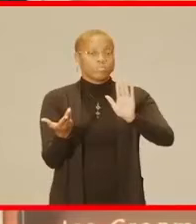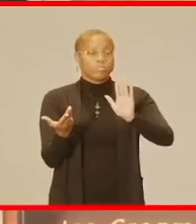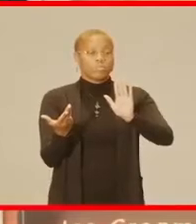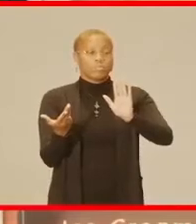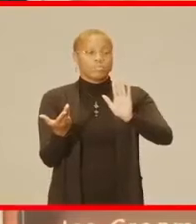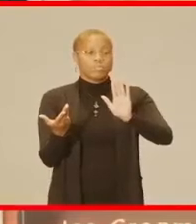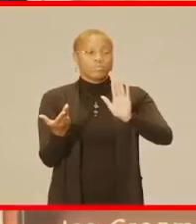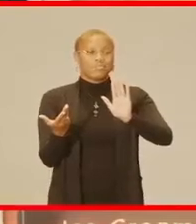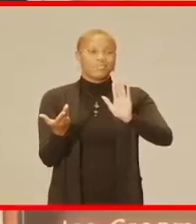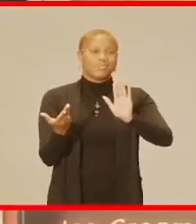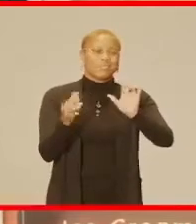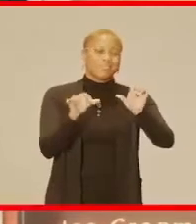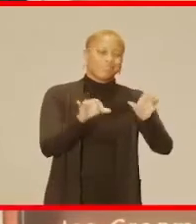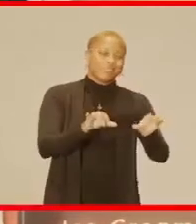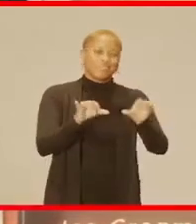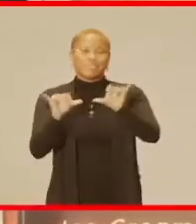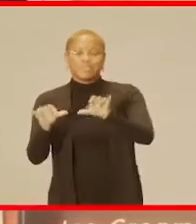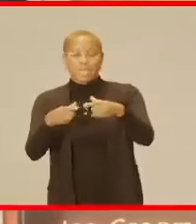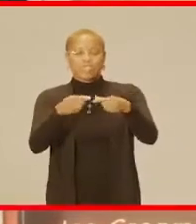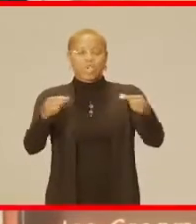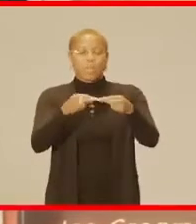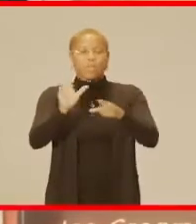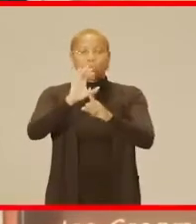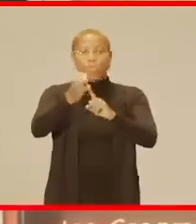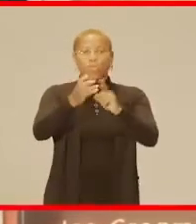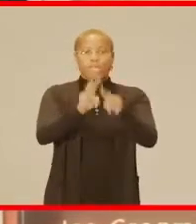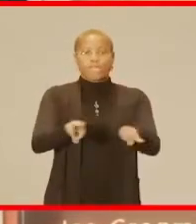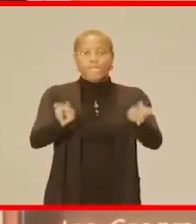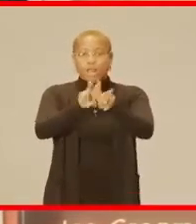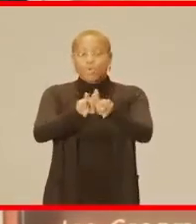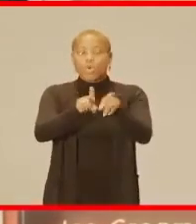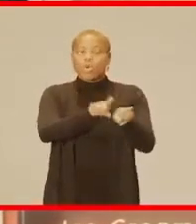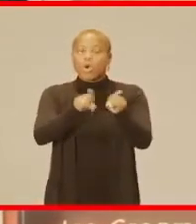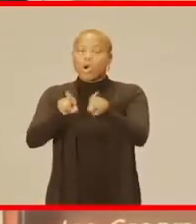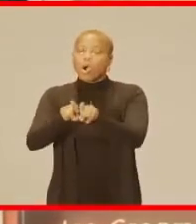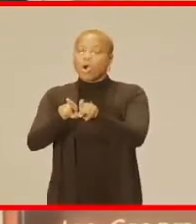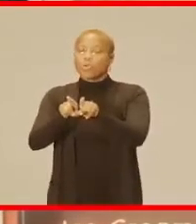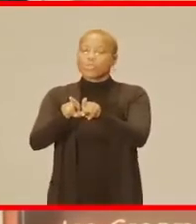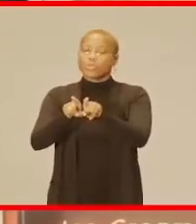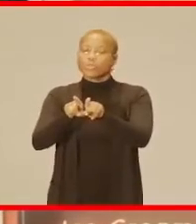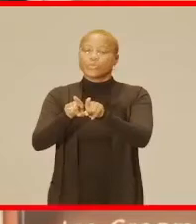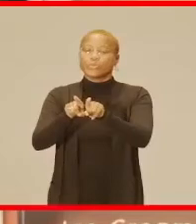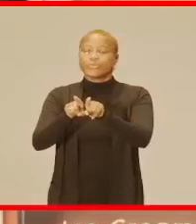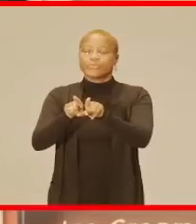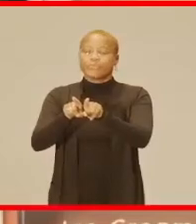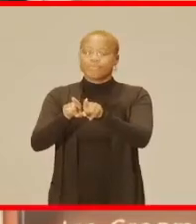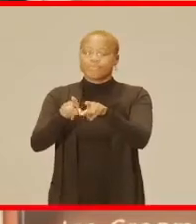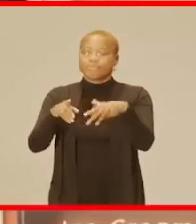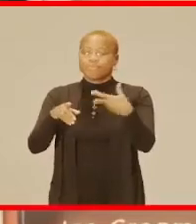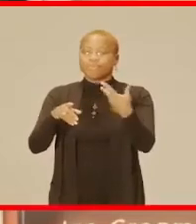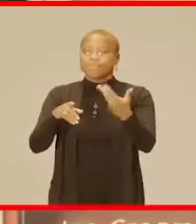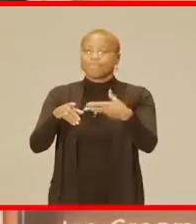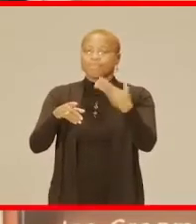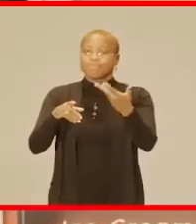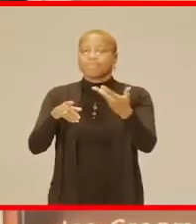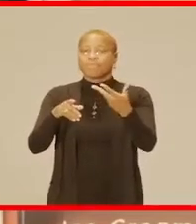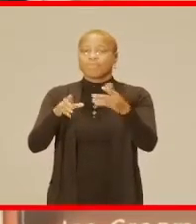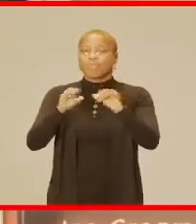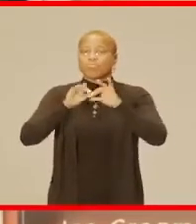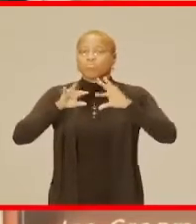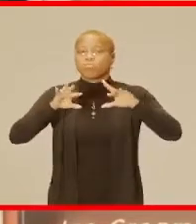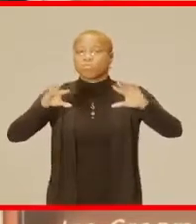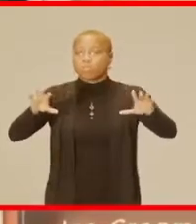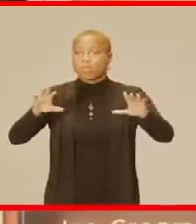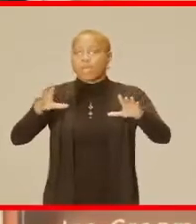basically Japanese cultural values and also kind of how, broadcasting and censorship rules work in